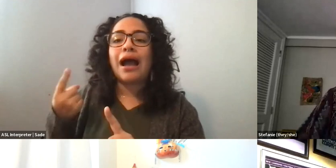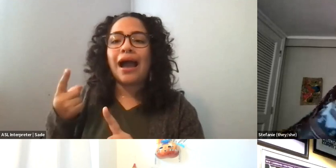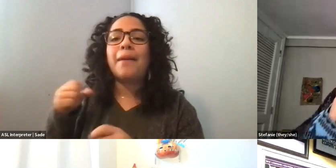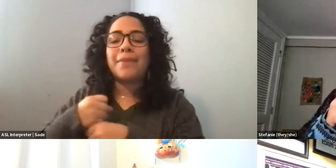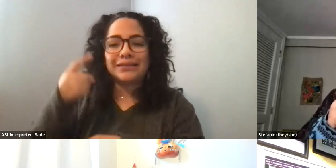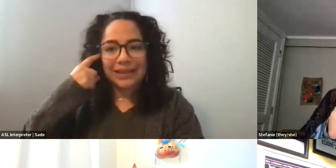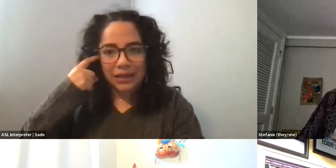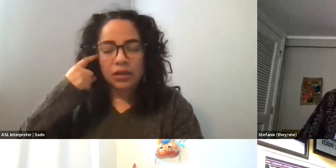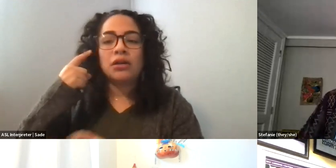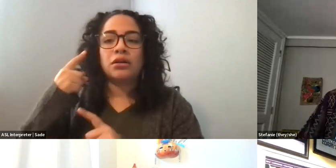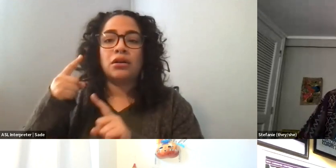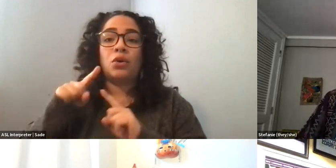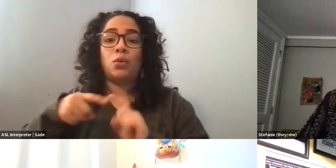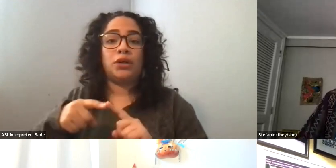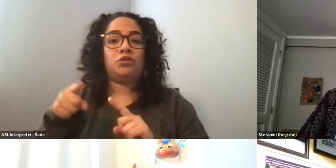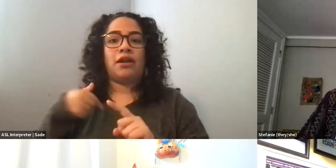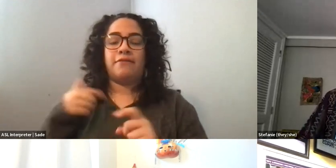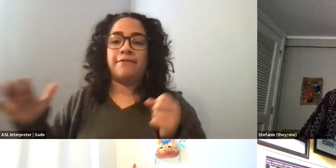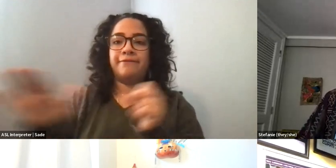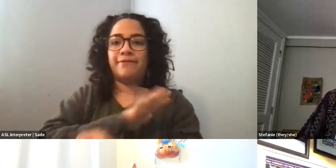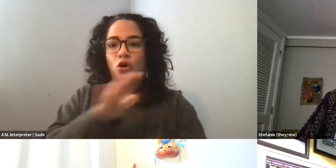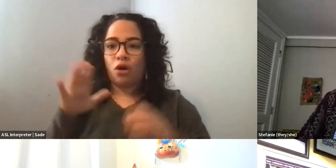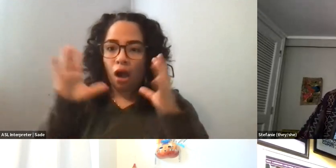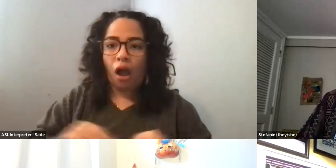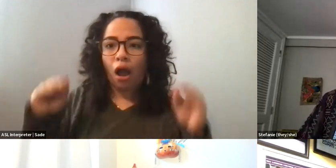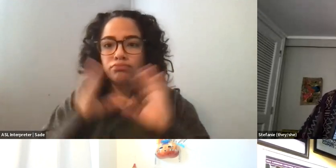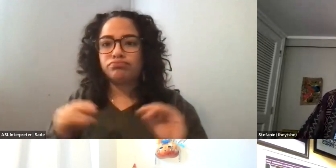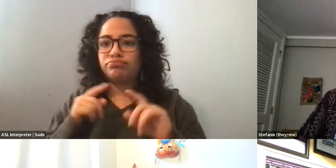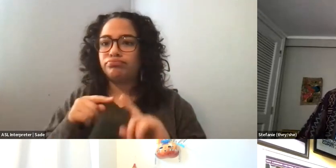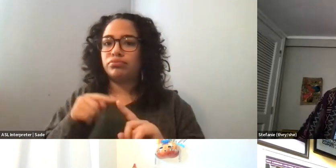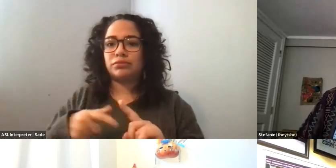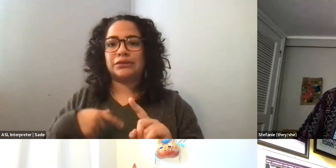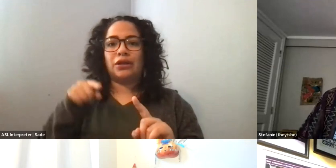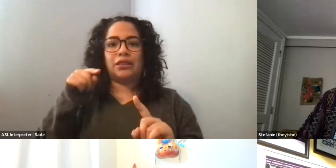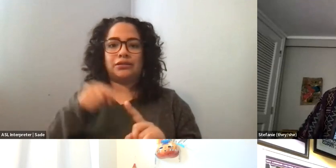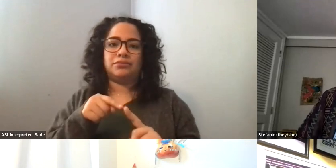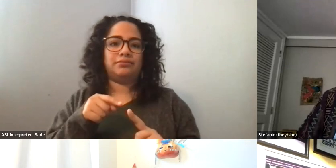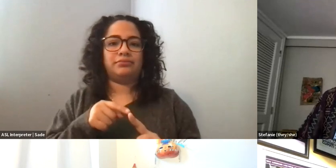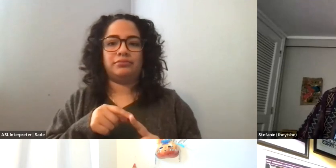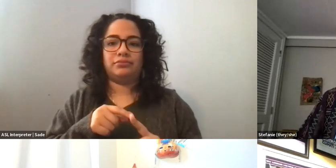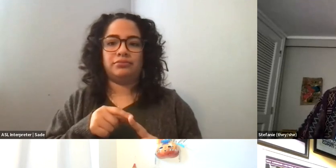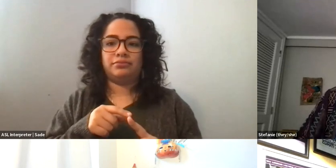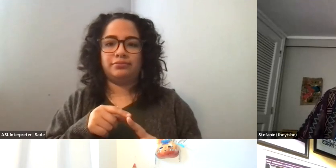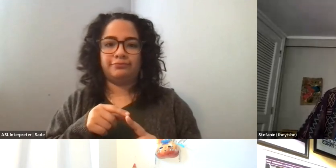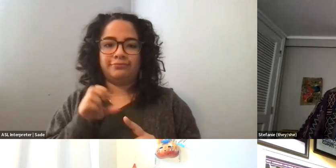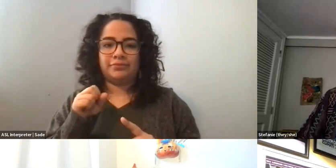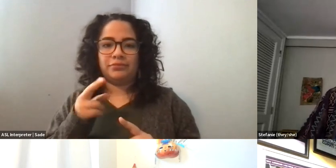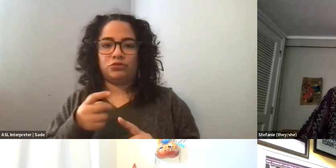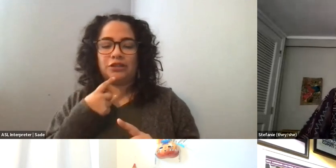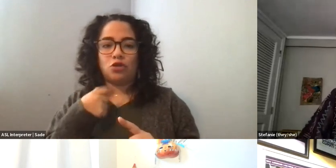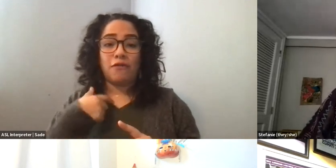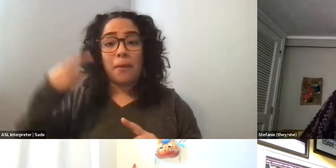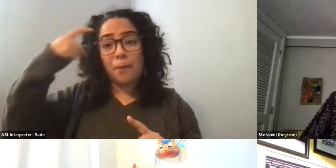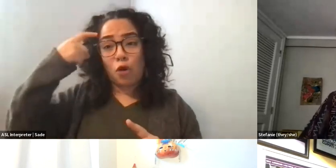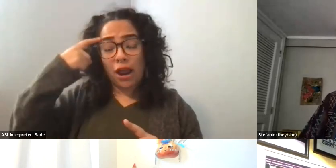When you have an entire narrative around these are, as Sasha said, you have a brain disease that is what it